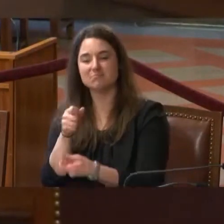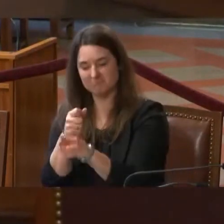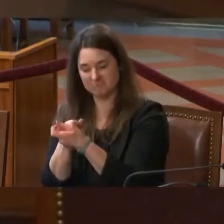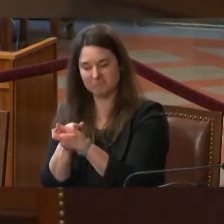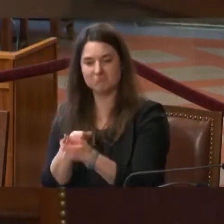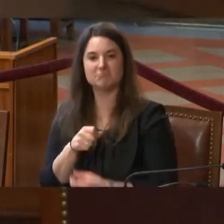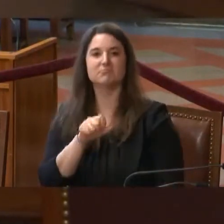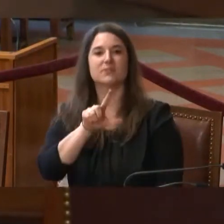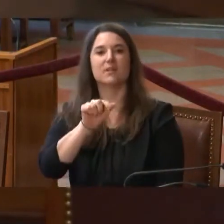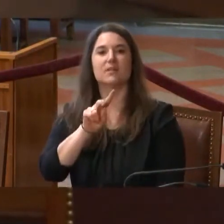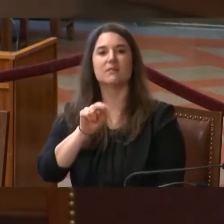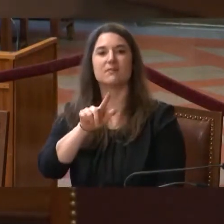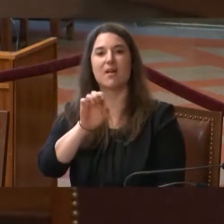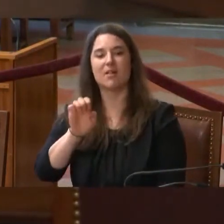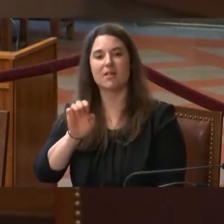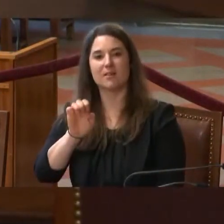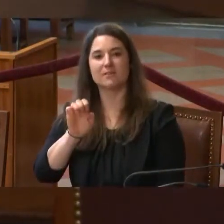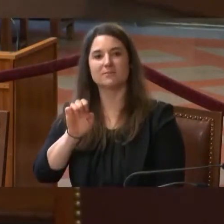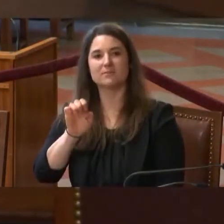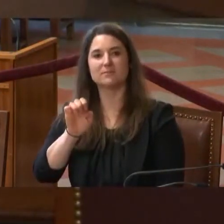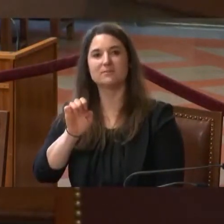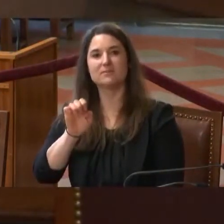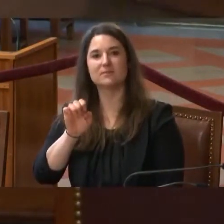Aye. Mr. Lavelle.